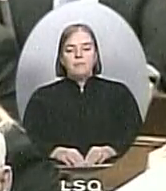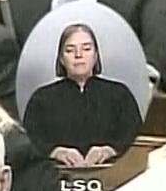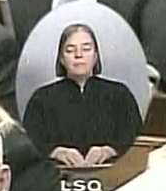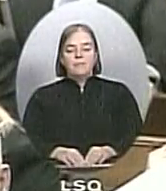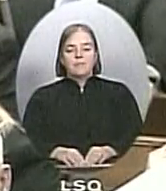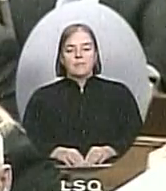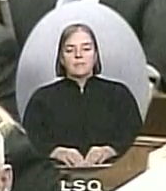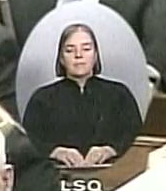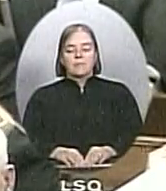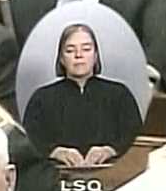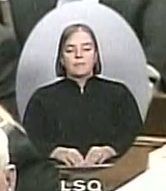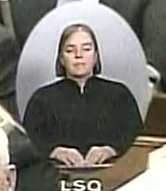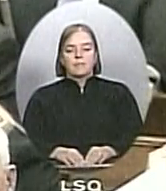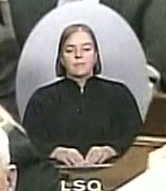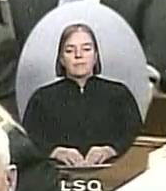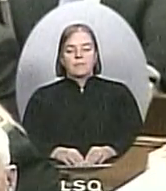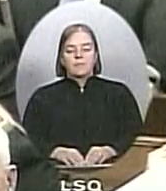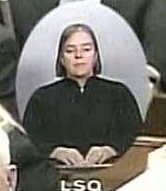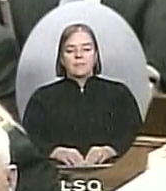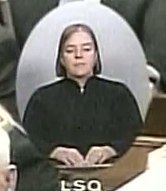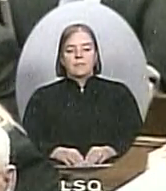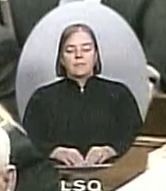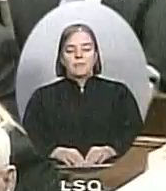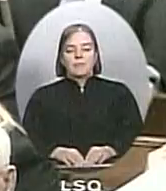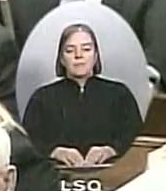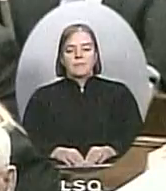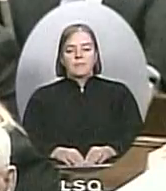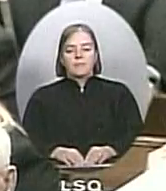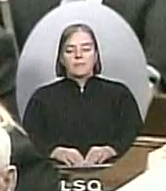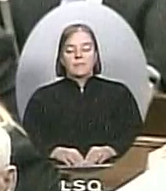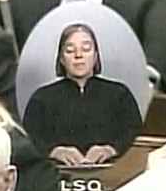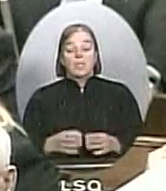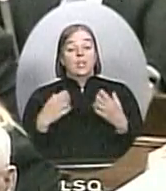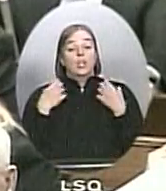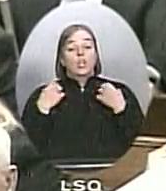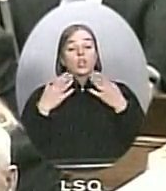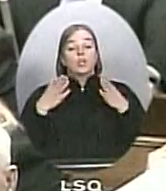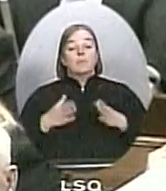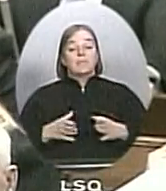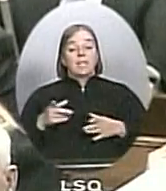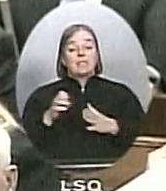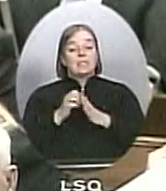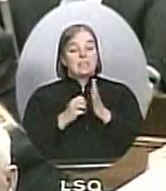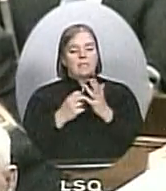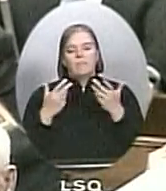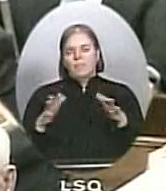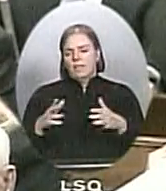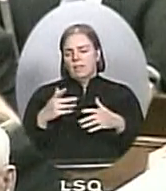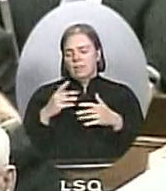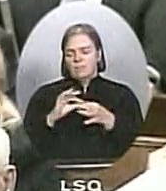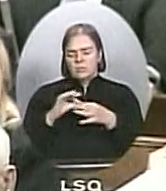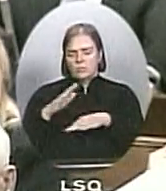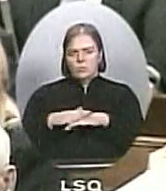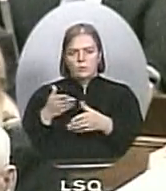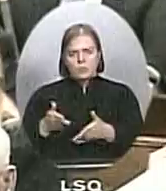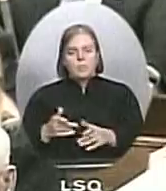Leader. The honourable government House Leader. Mr. Speaker, the Ethics Commissioner offered a ruling on this, and the Minister accepted it. That being said, I should